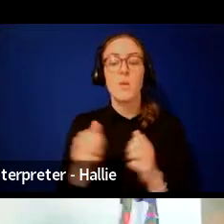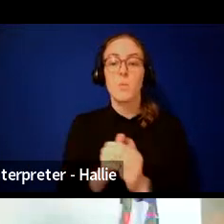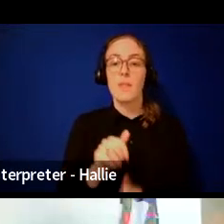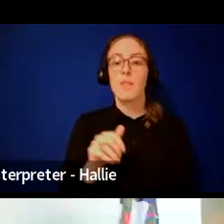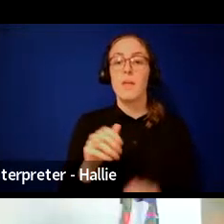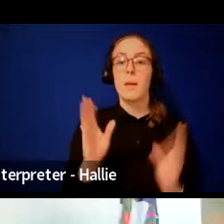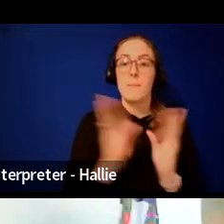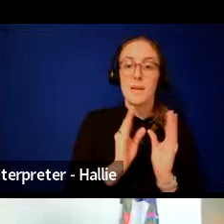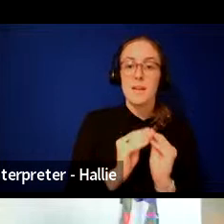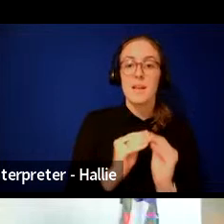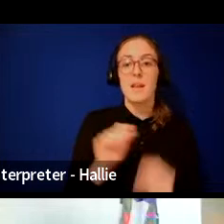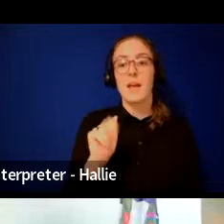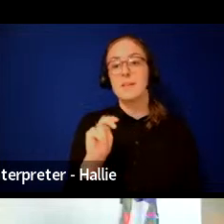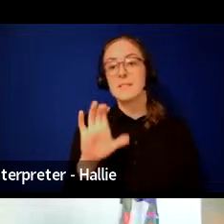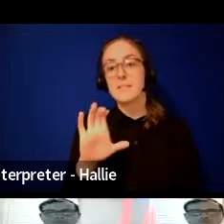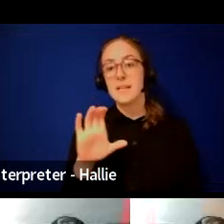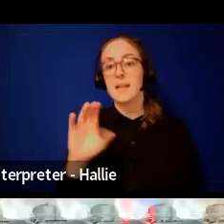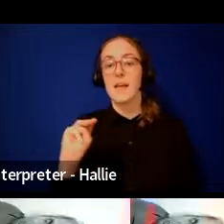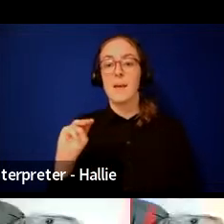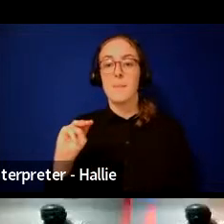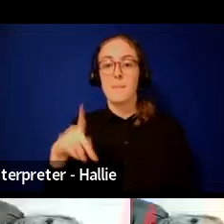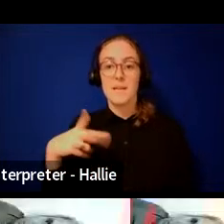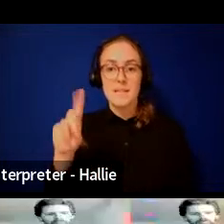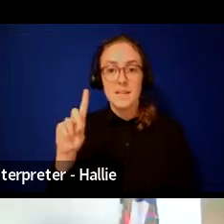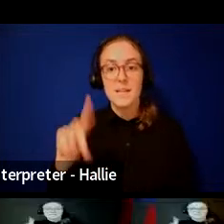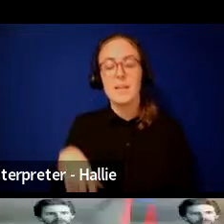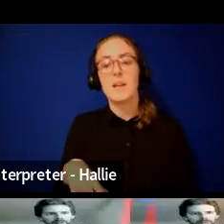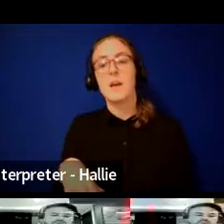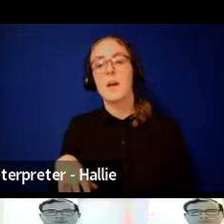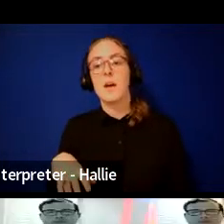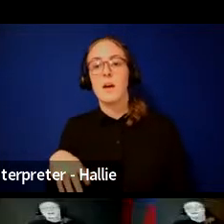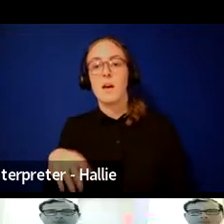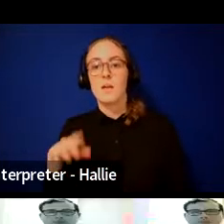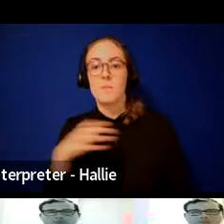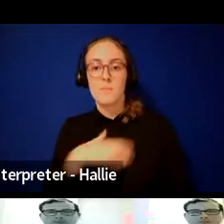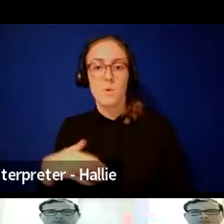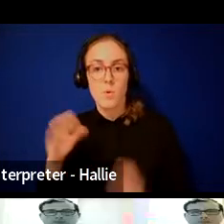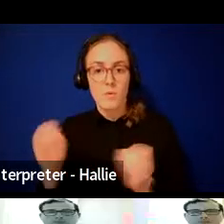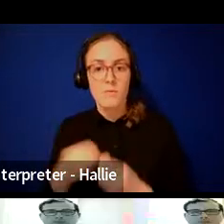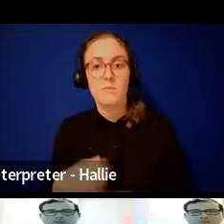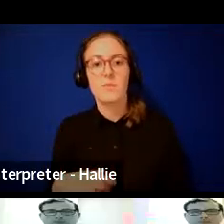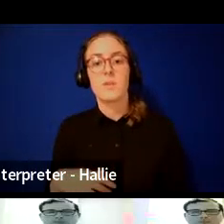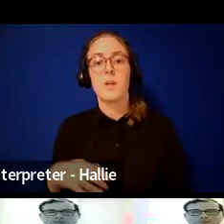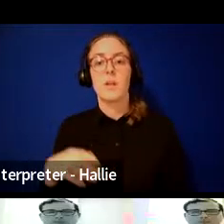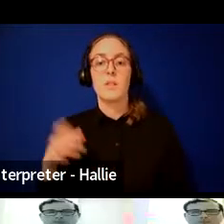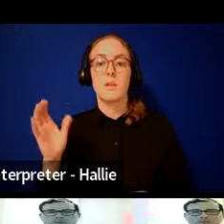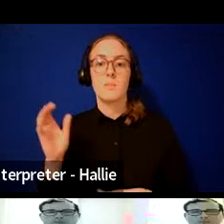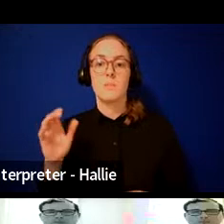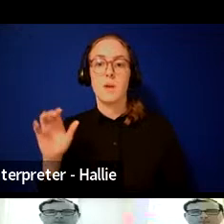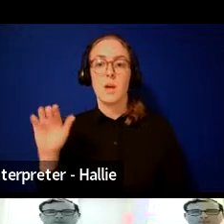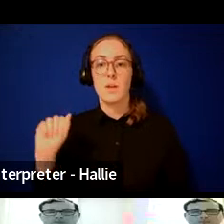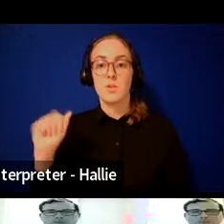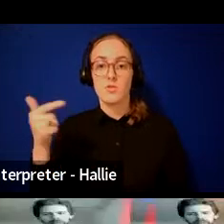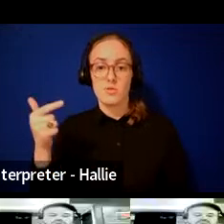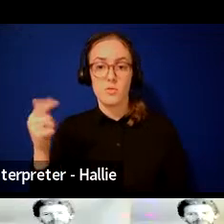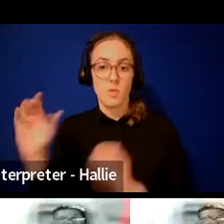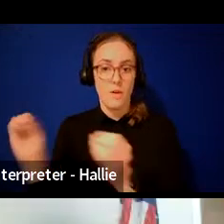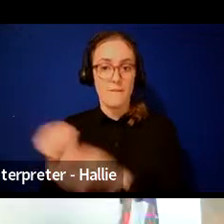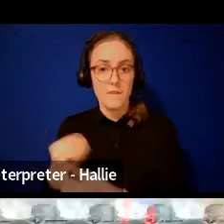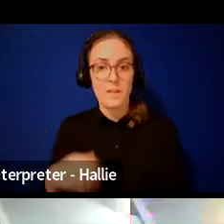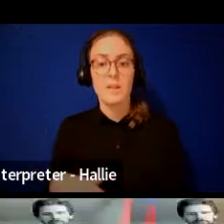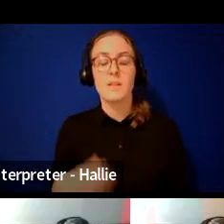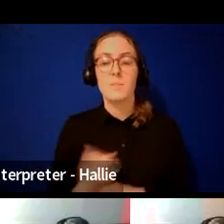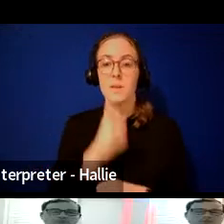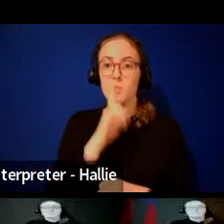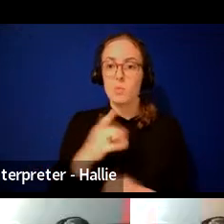ANCs, MPD, FEMS, the ONE's office, and the Attorney General's office. And we will also be conducting targeted